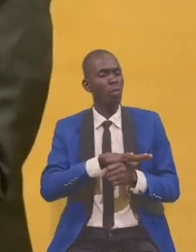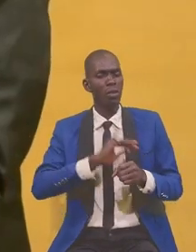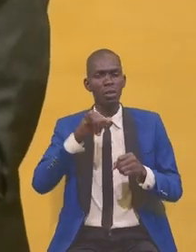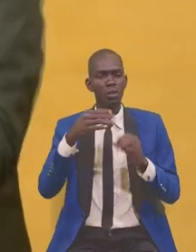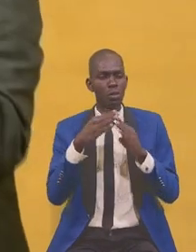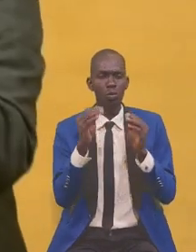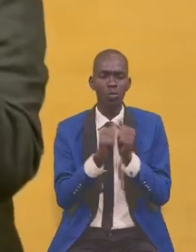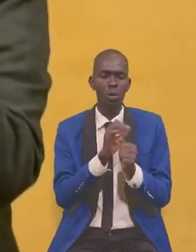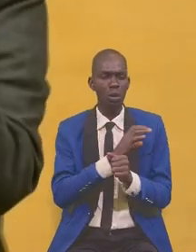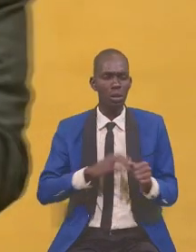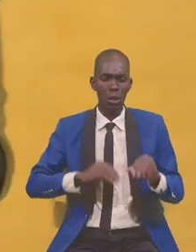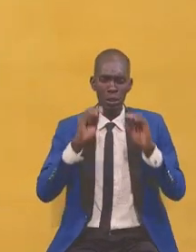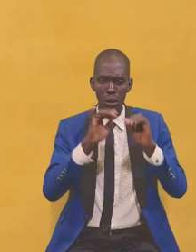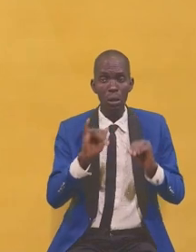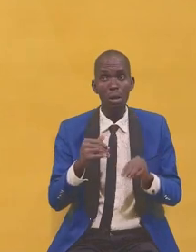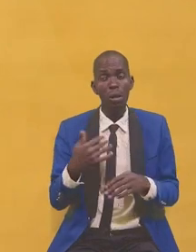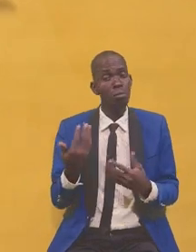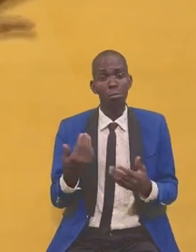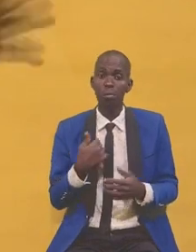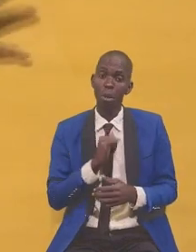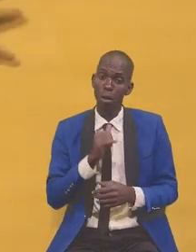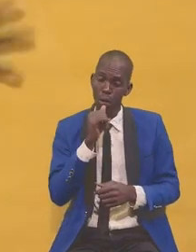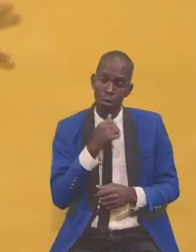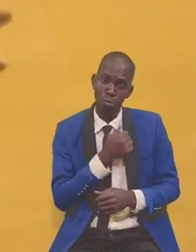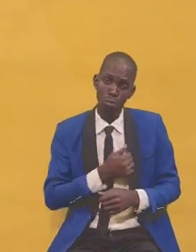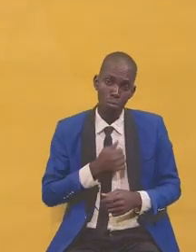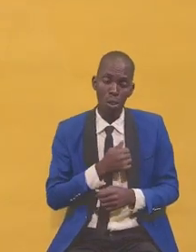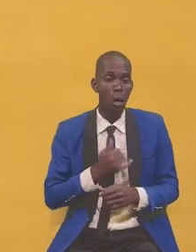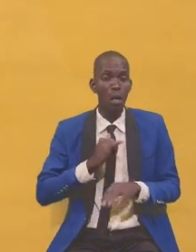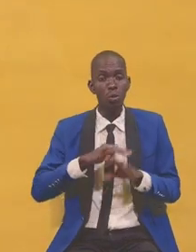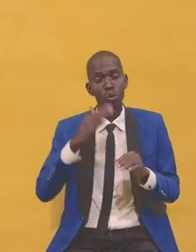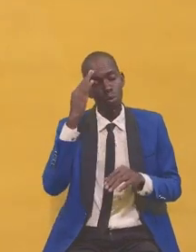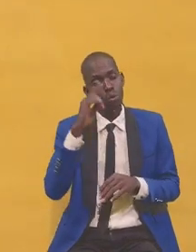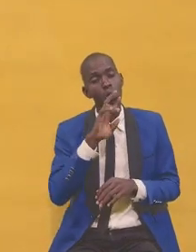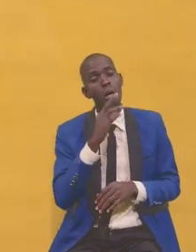their doctrine. I didn't remember. I now know that you are there. And